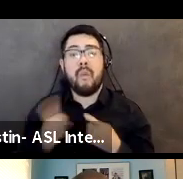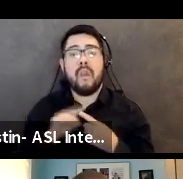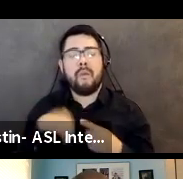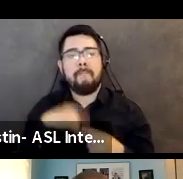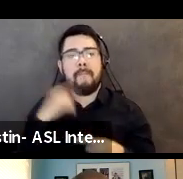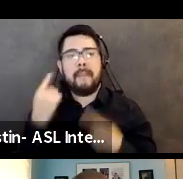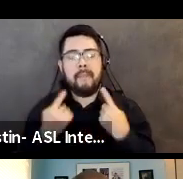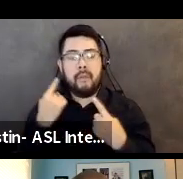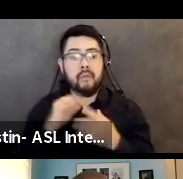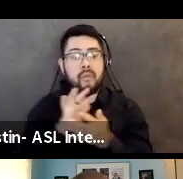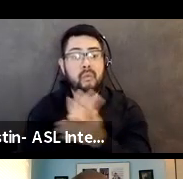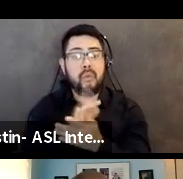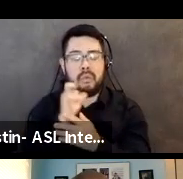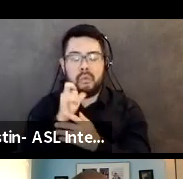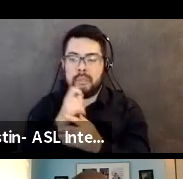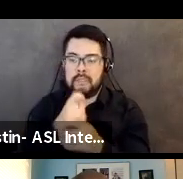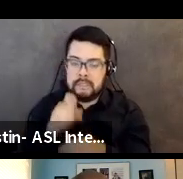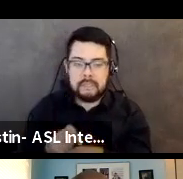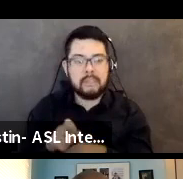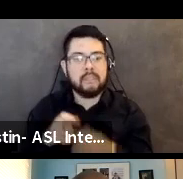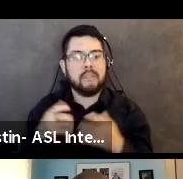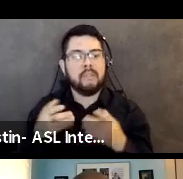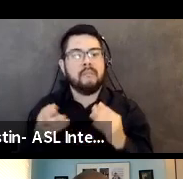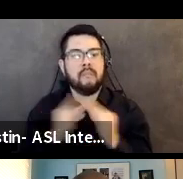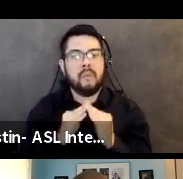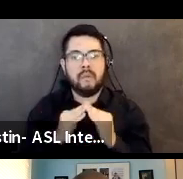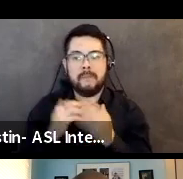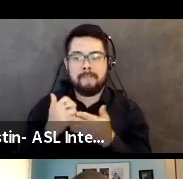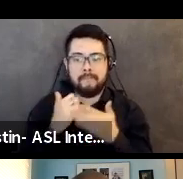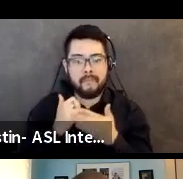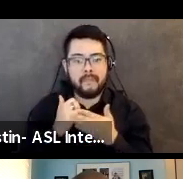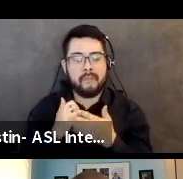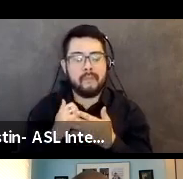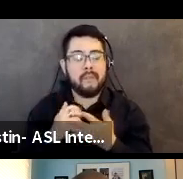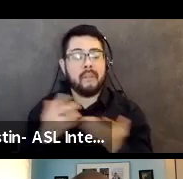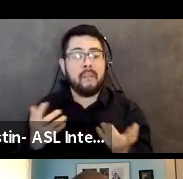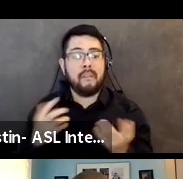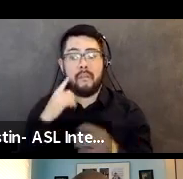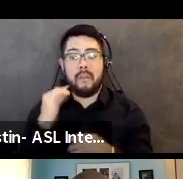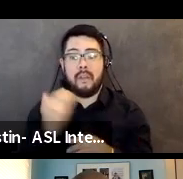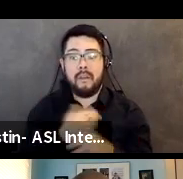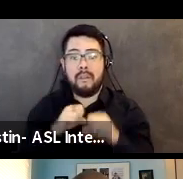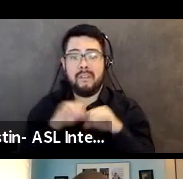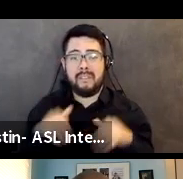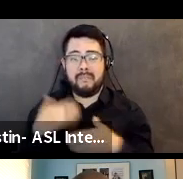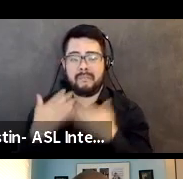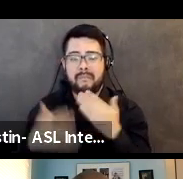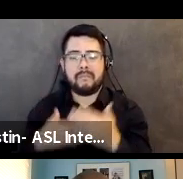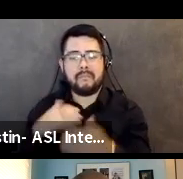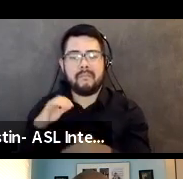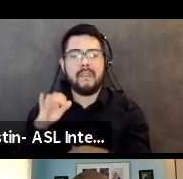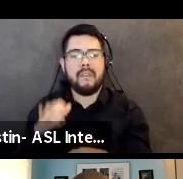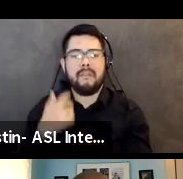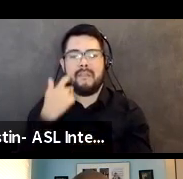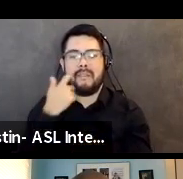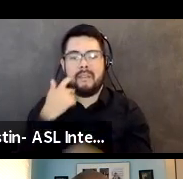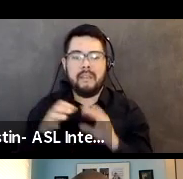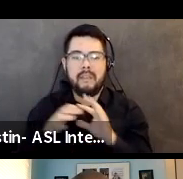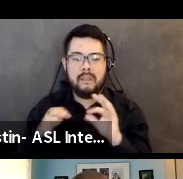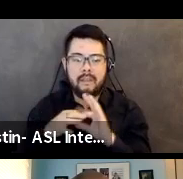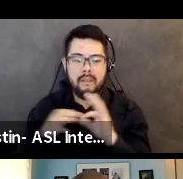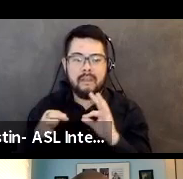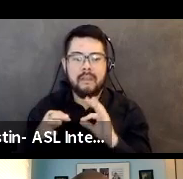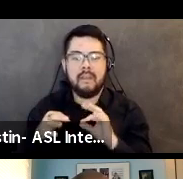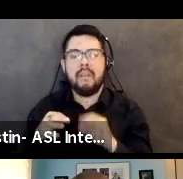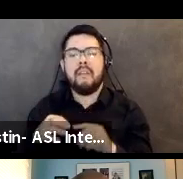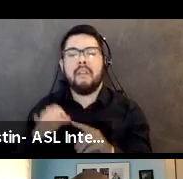resources for that school is the only option to participate in the system it perpetuates what dr tobrillin just referred to as opportunity